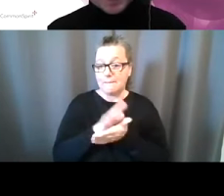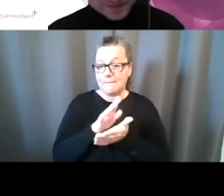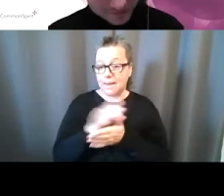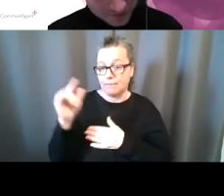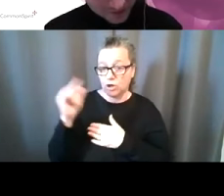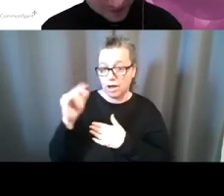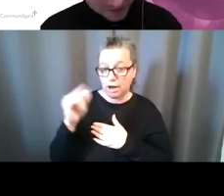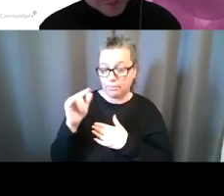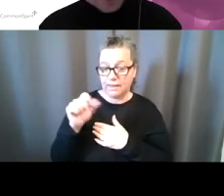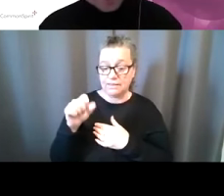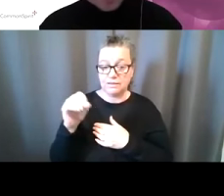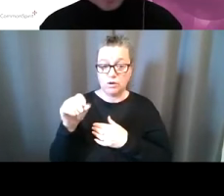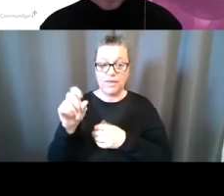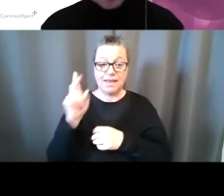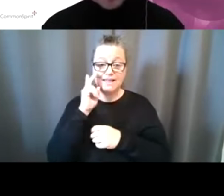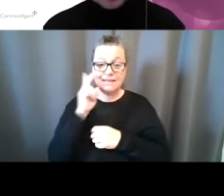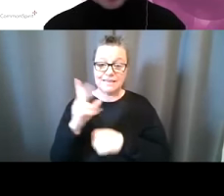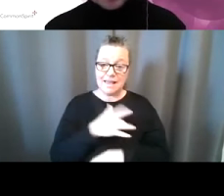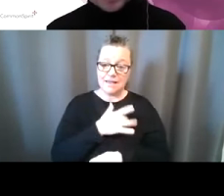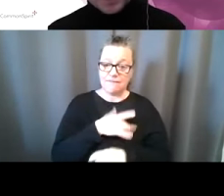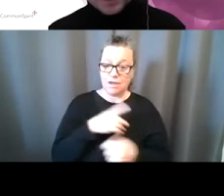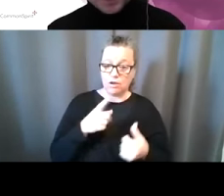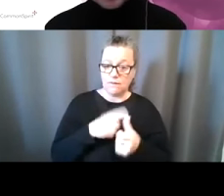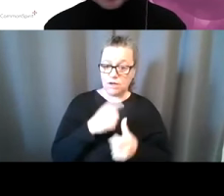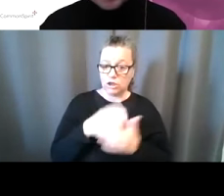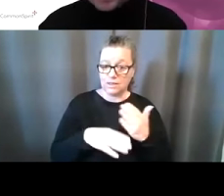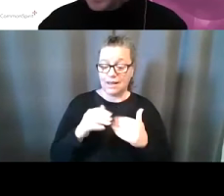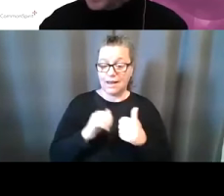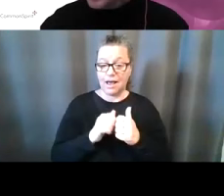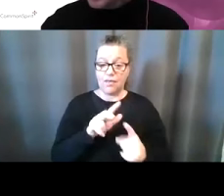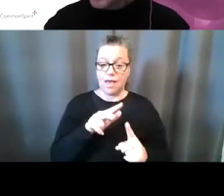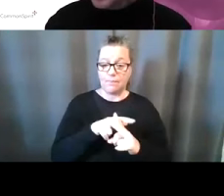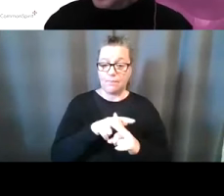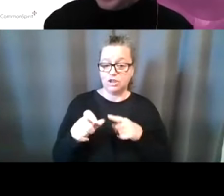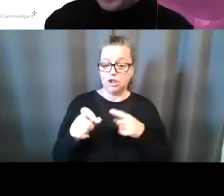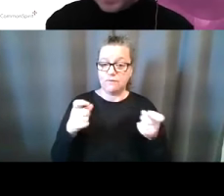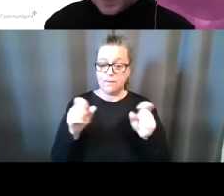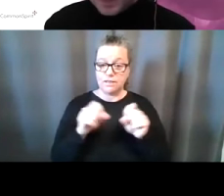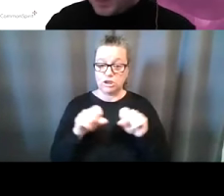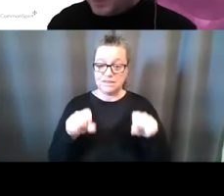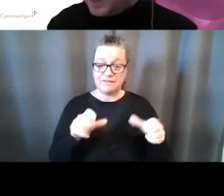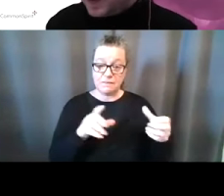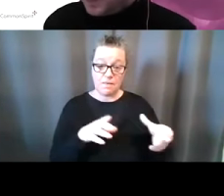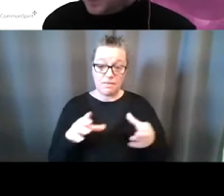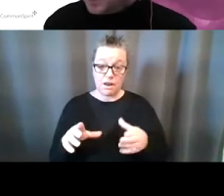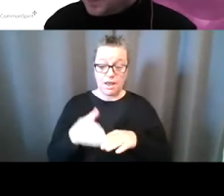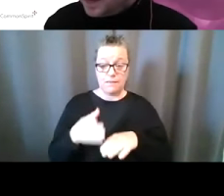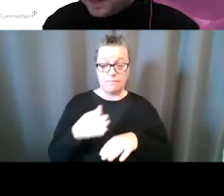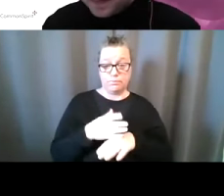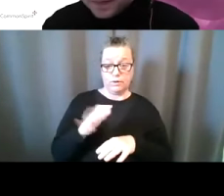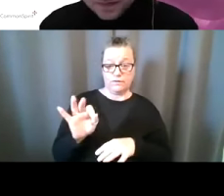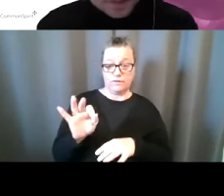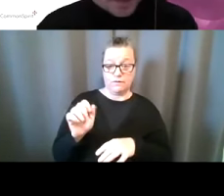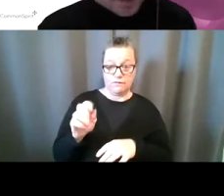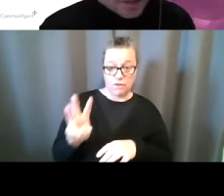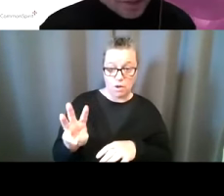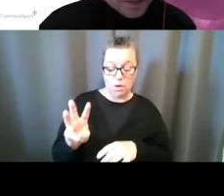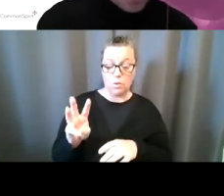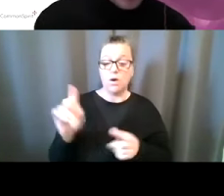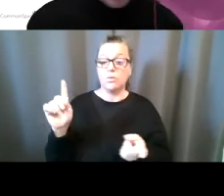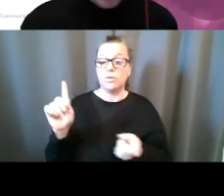is so that they can see and feel firsthand how the application of our management system methodologies improves flow, reduces